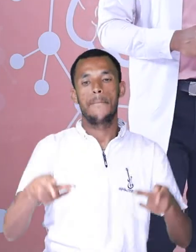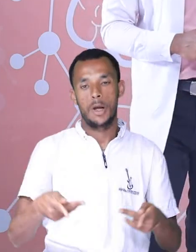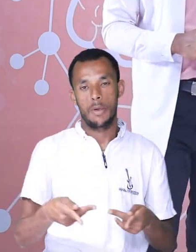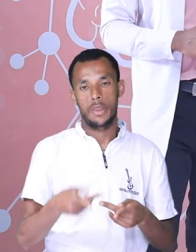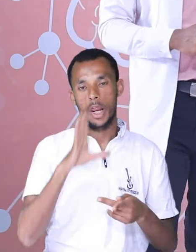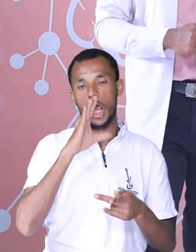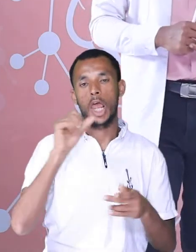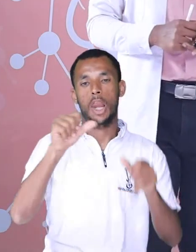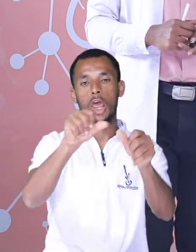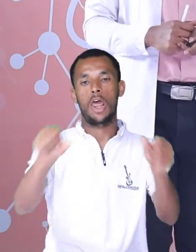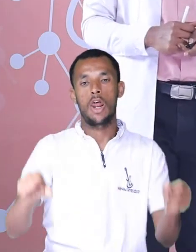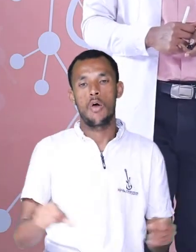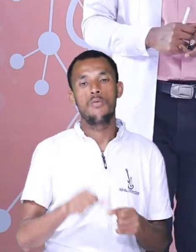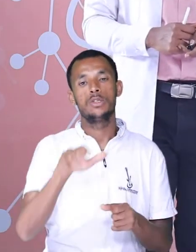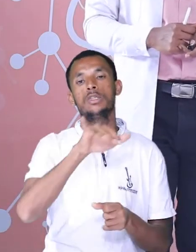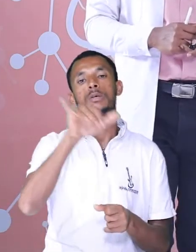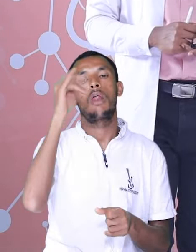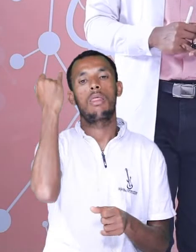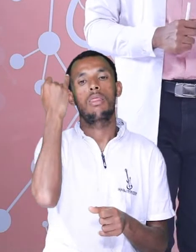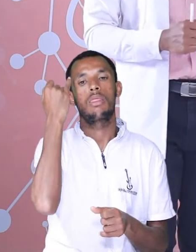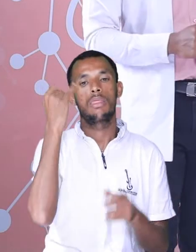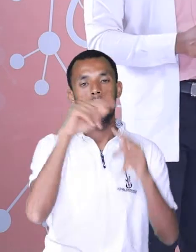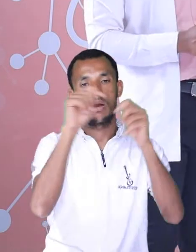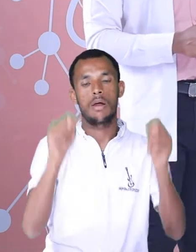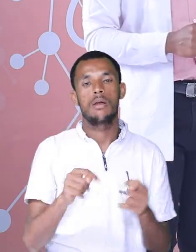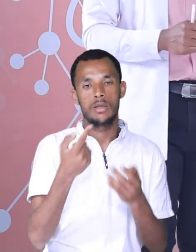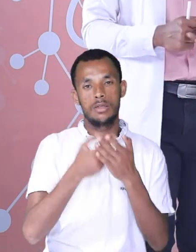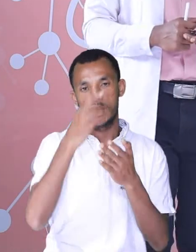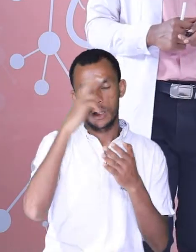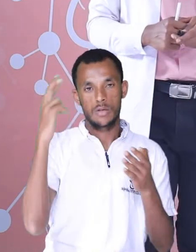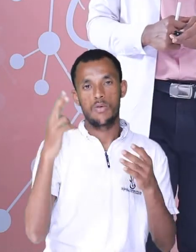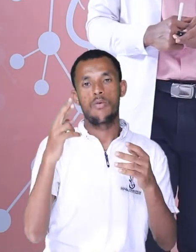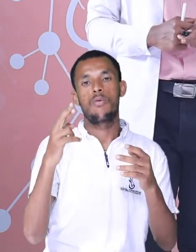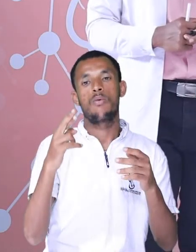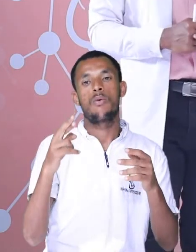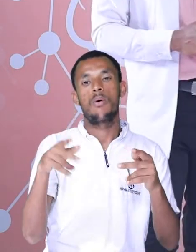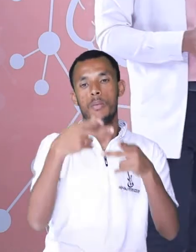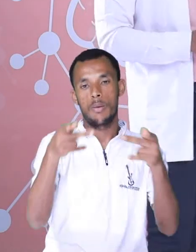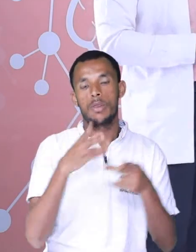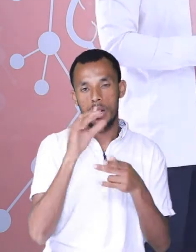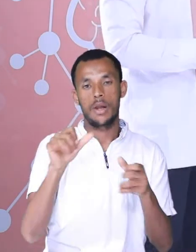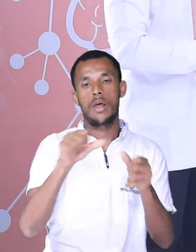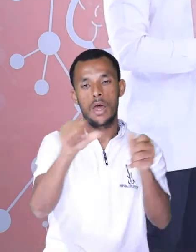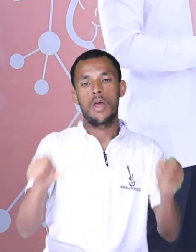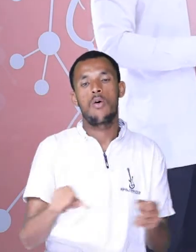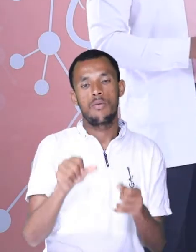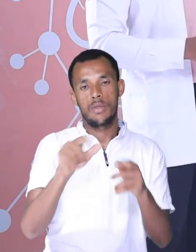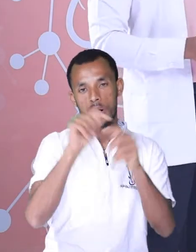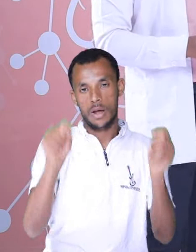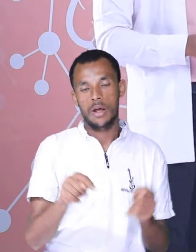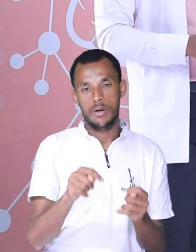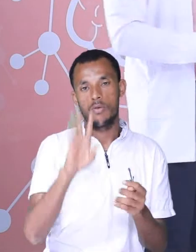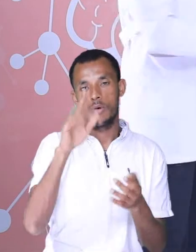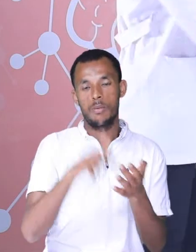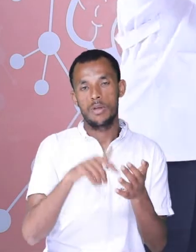of similar triangle. In the case of perimeter and area of similar triangle, it is theorem